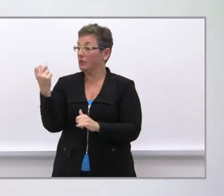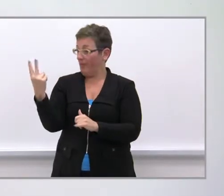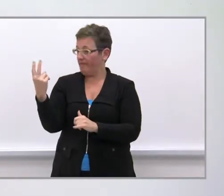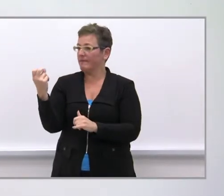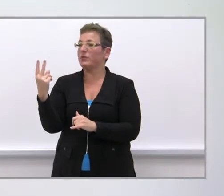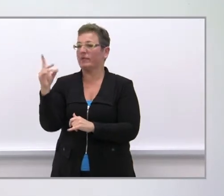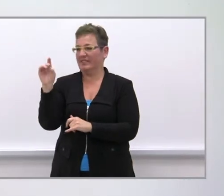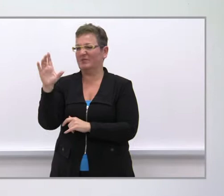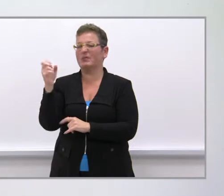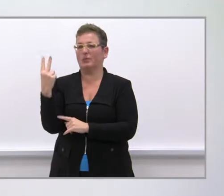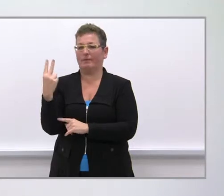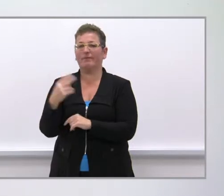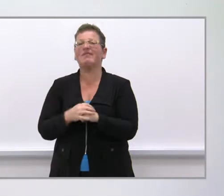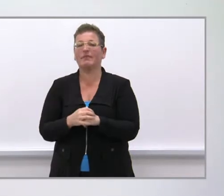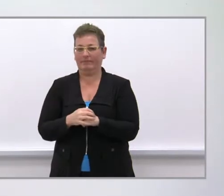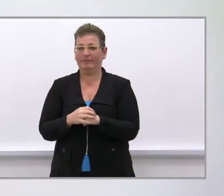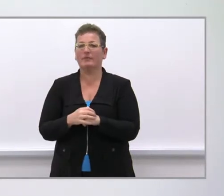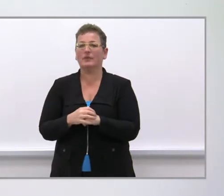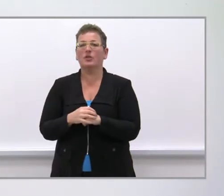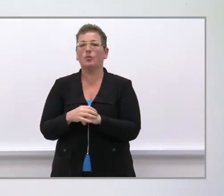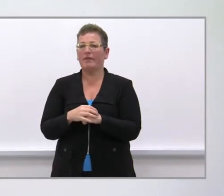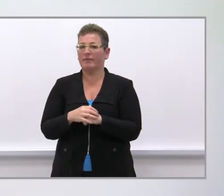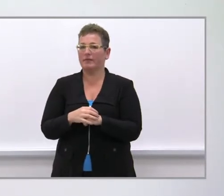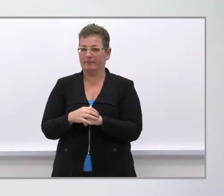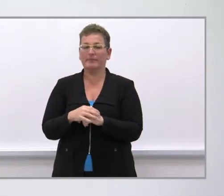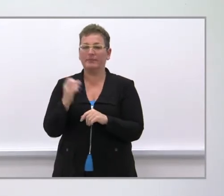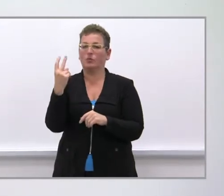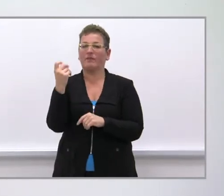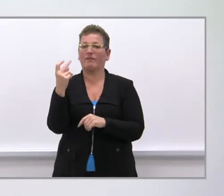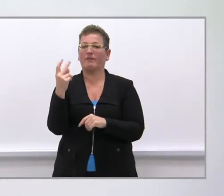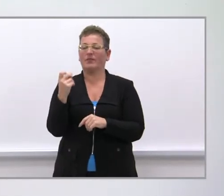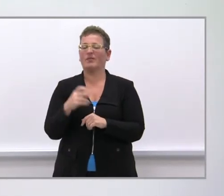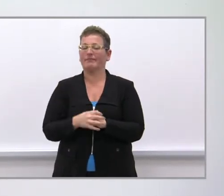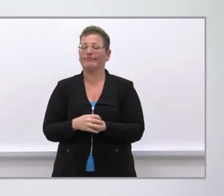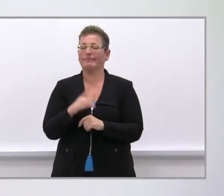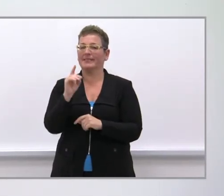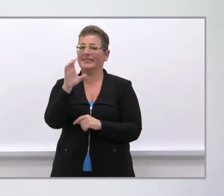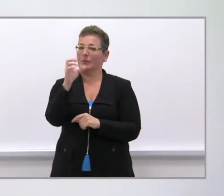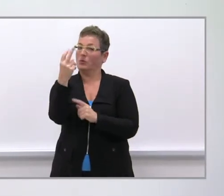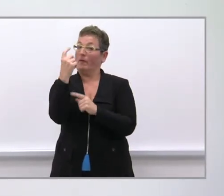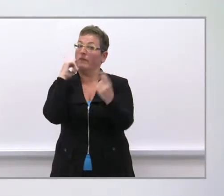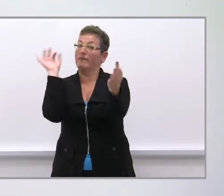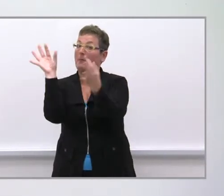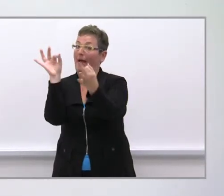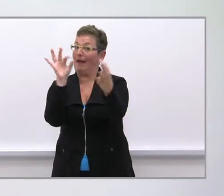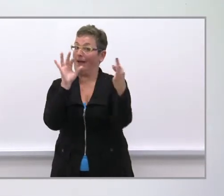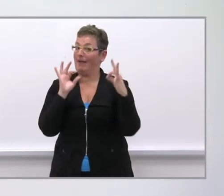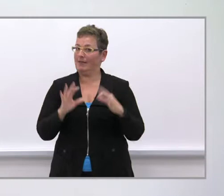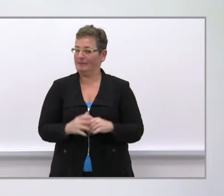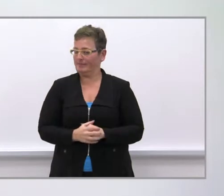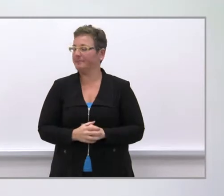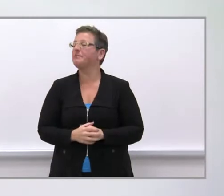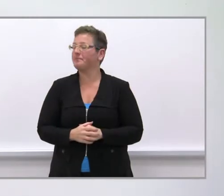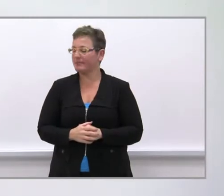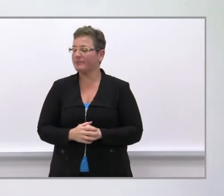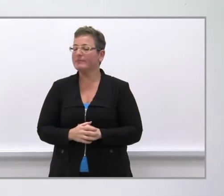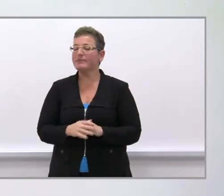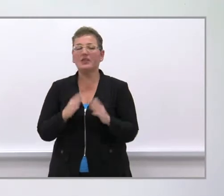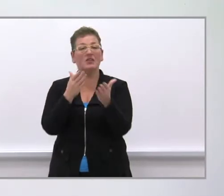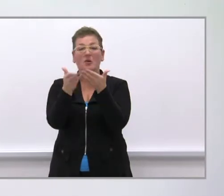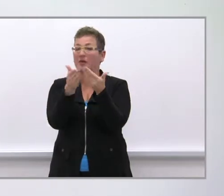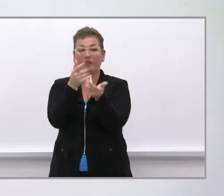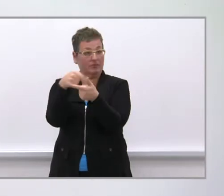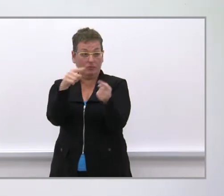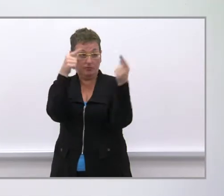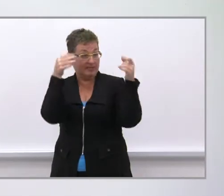Yeah. So if you guys... December the 12th? Yeah. December the 2nd? 12th? Yeah, okay. So however the deaf